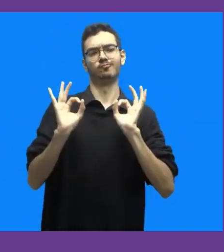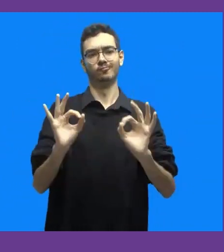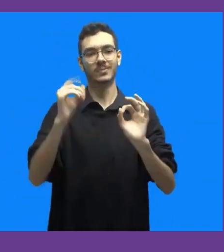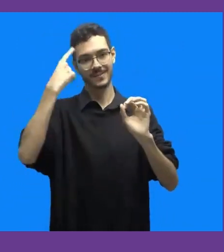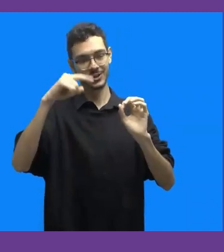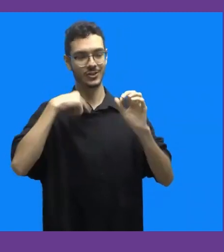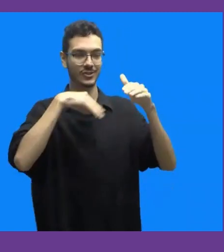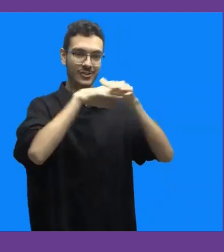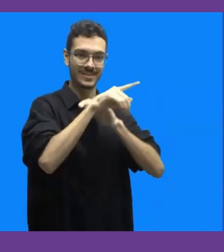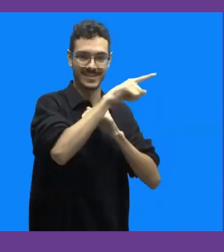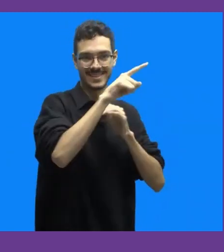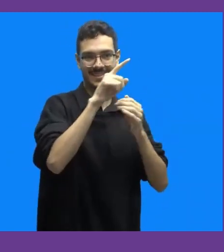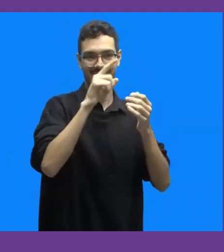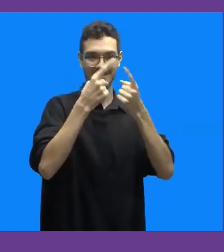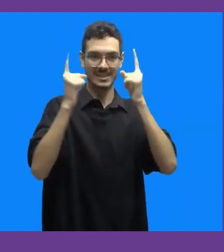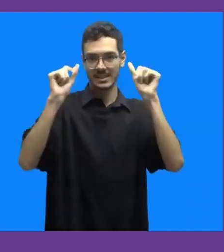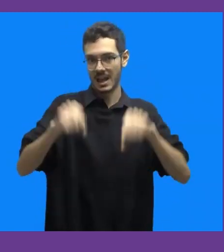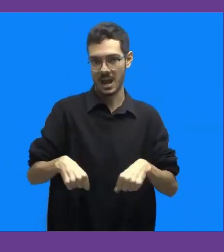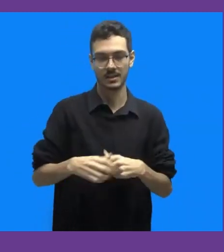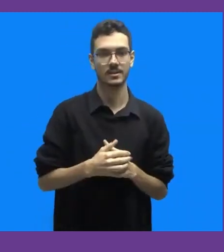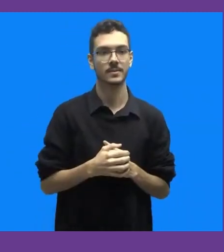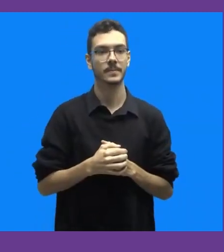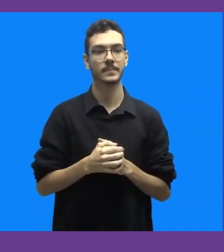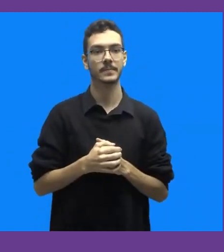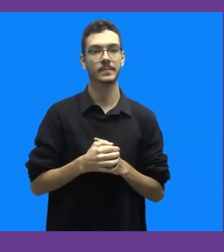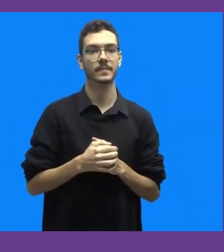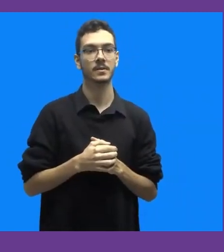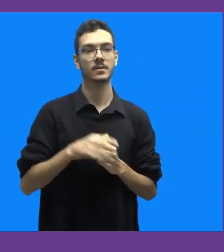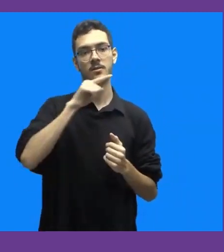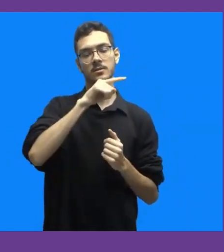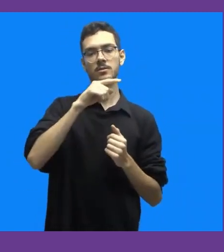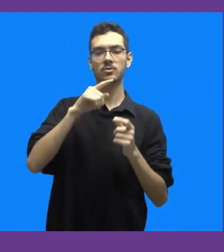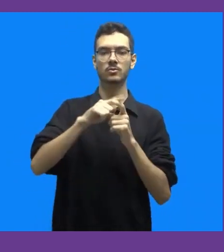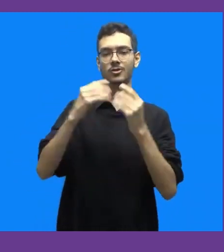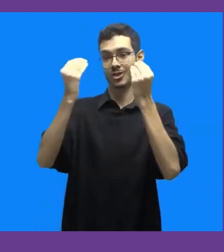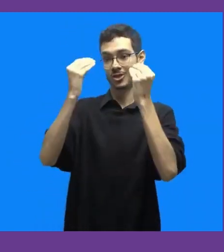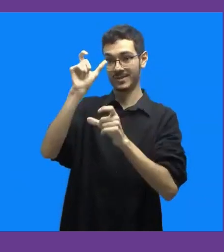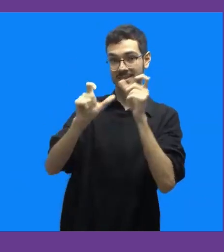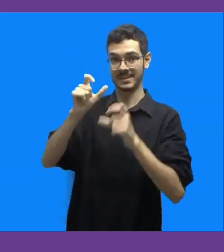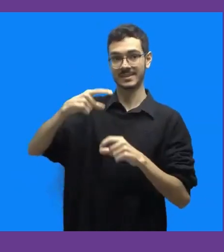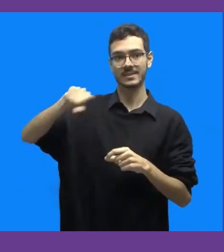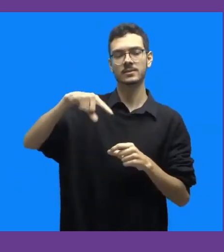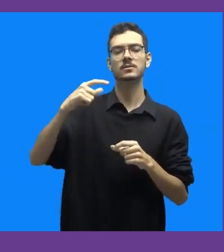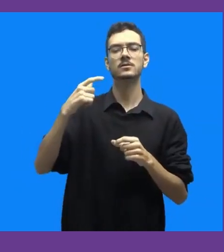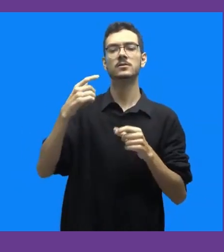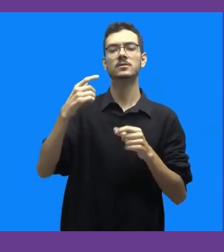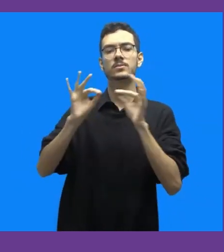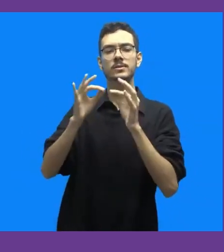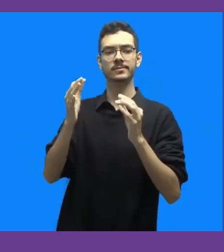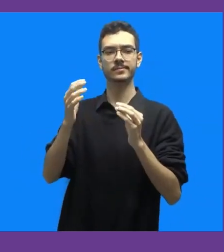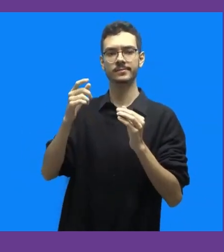an informed decision on where to go. And the aspect that was mentioned before by Sylvia,